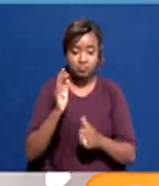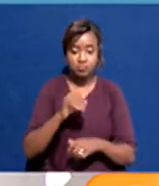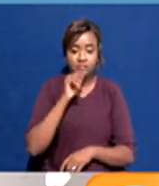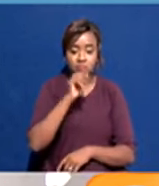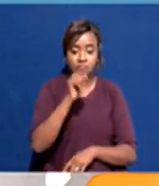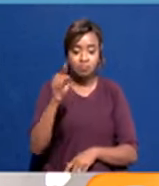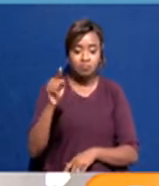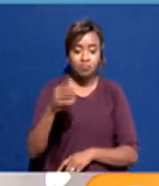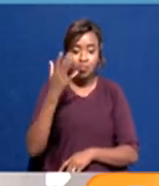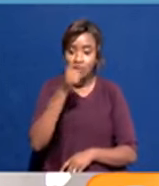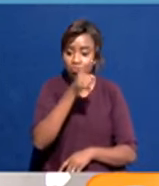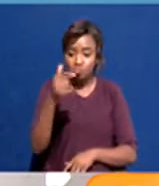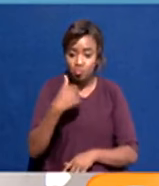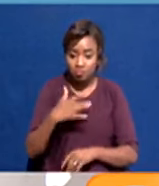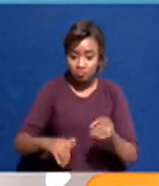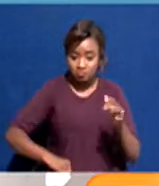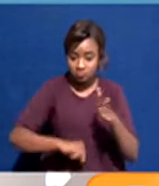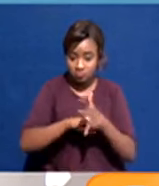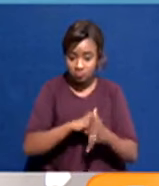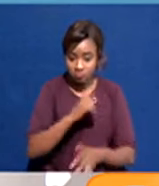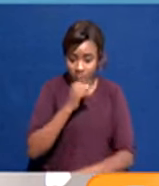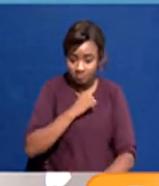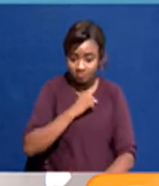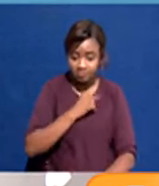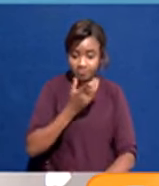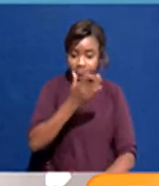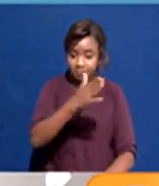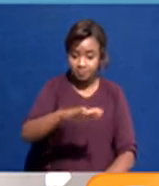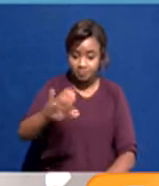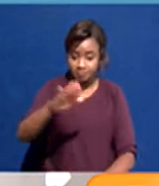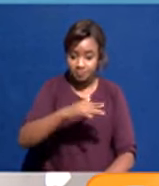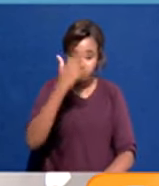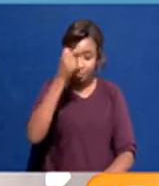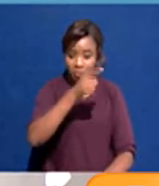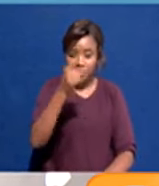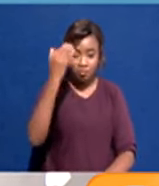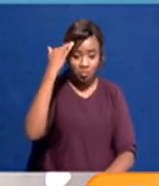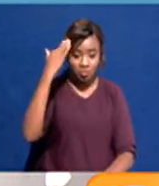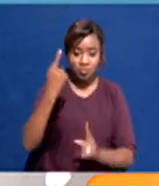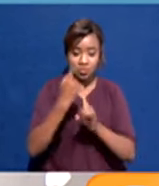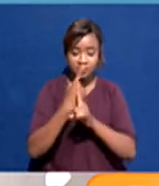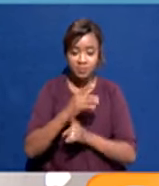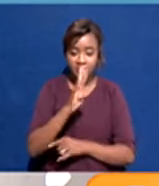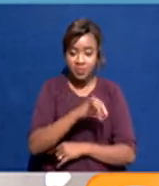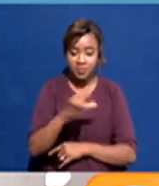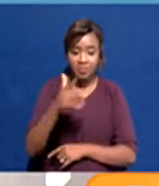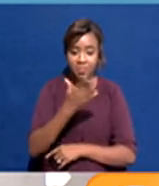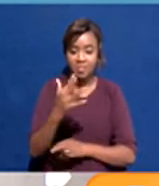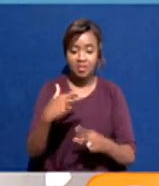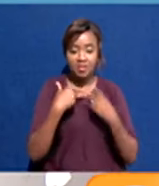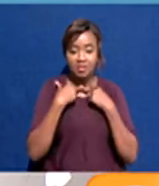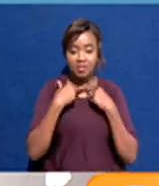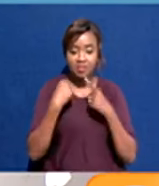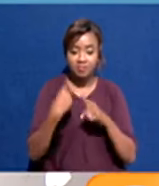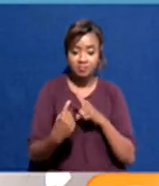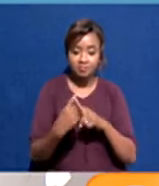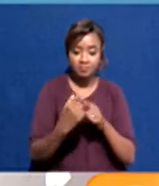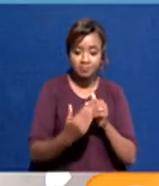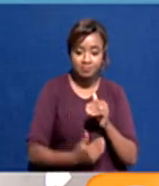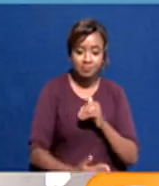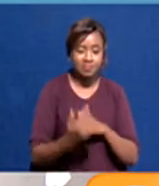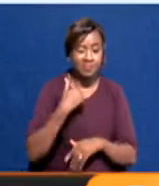Do you have support from your team in government, in parliament? Because we know some bills have been lying there for years. I think